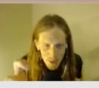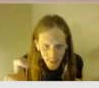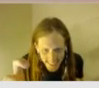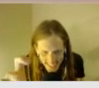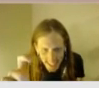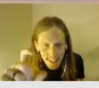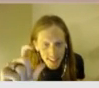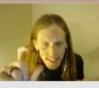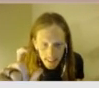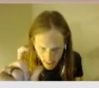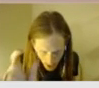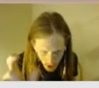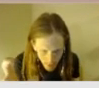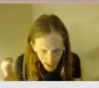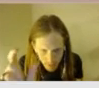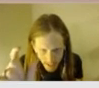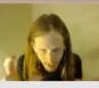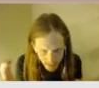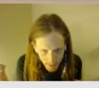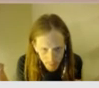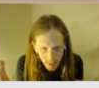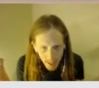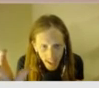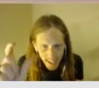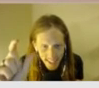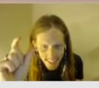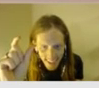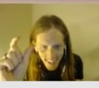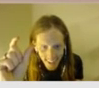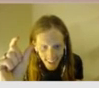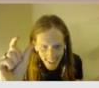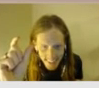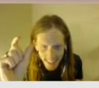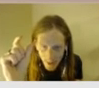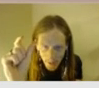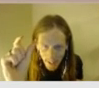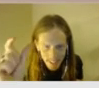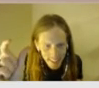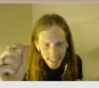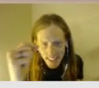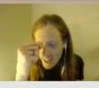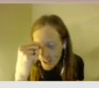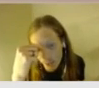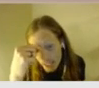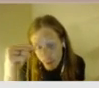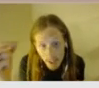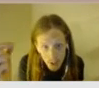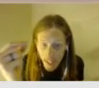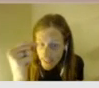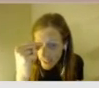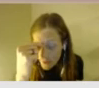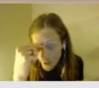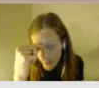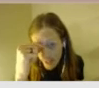limbo. They're in the laundromat of photography, and they go out every now and then. They're like, ooh, that's a pretty tree,